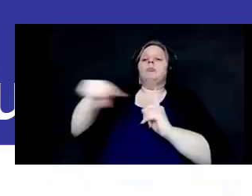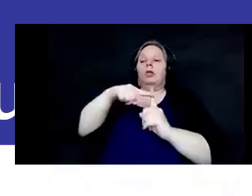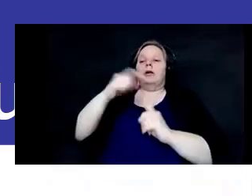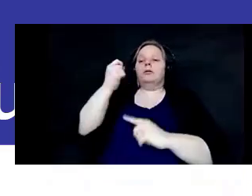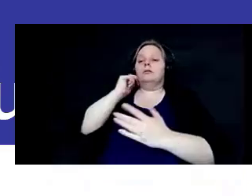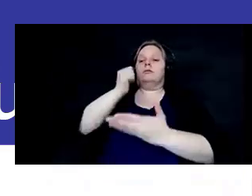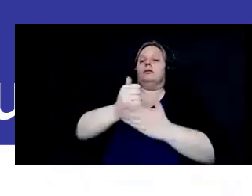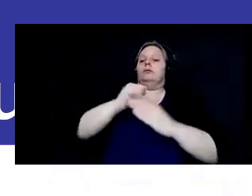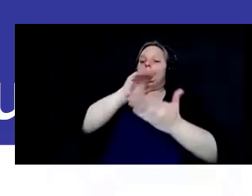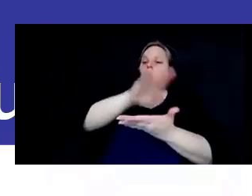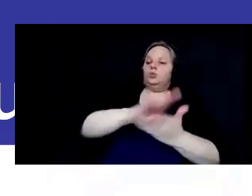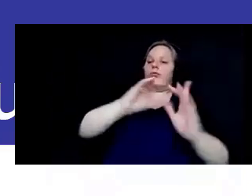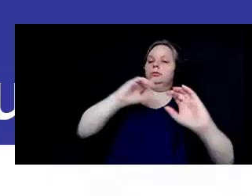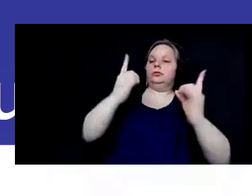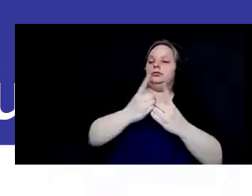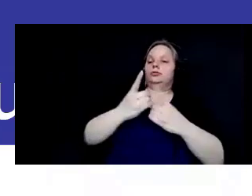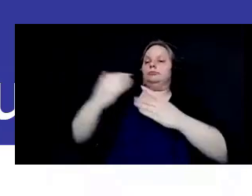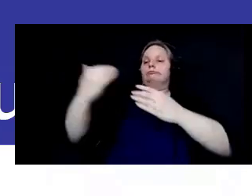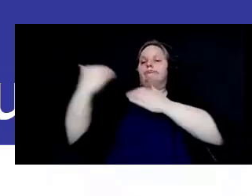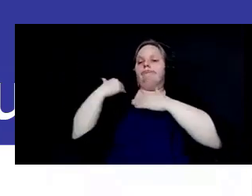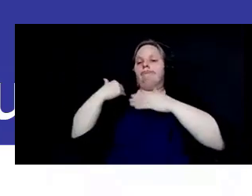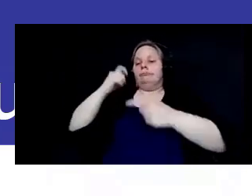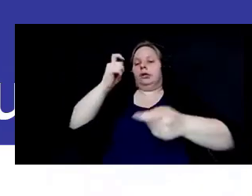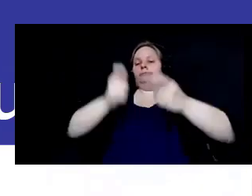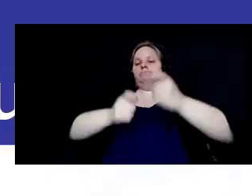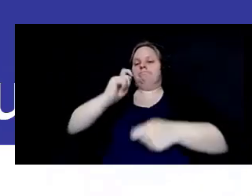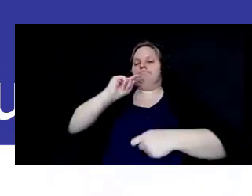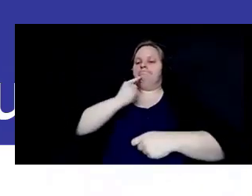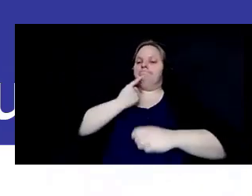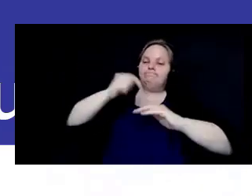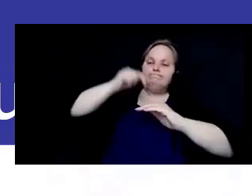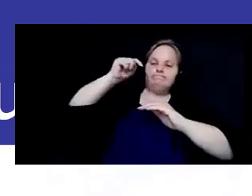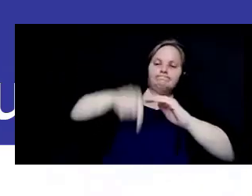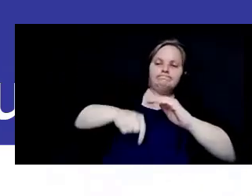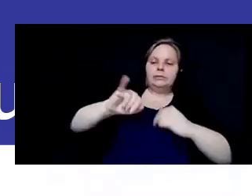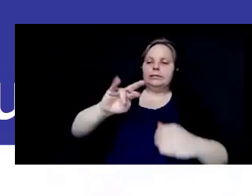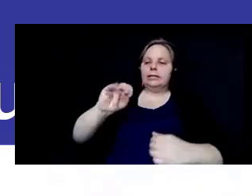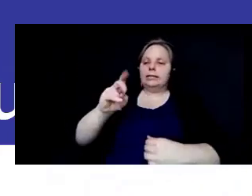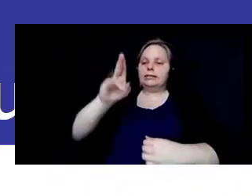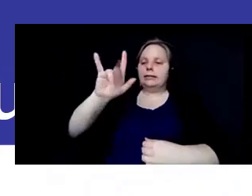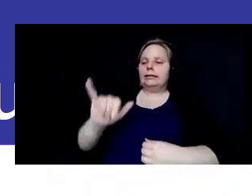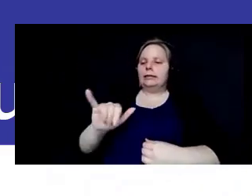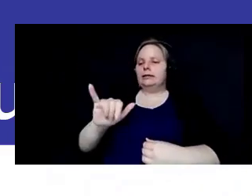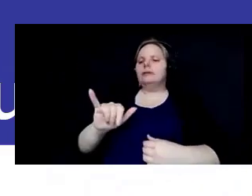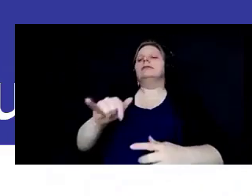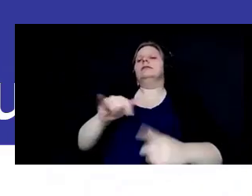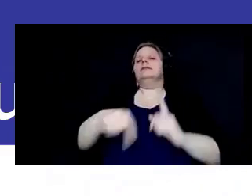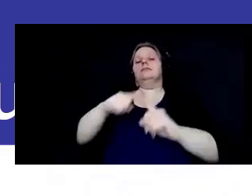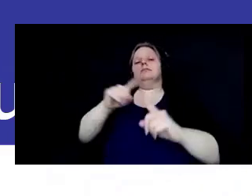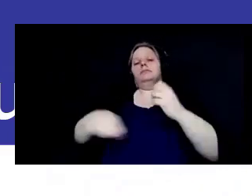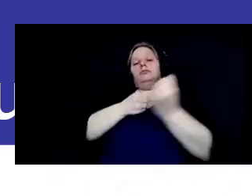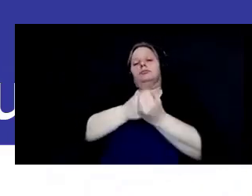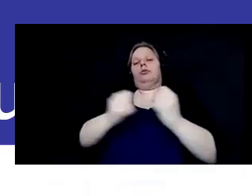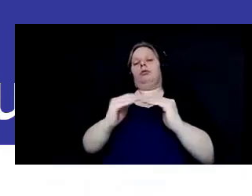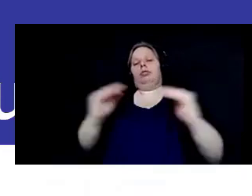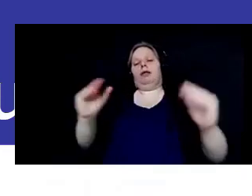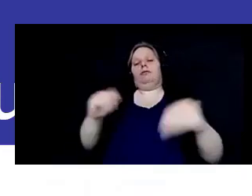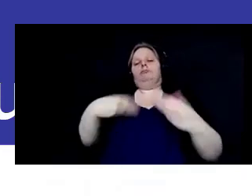schools responsibly adjust the intensity and nature of supports to match learner needs based on